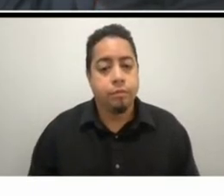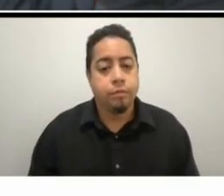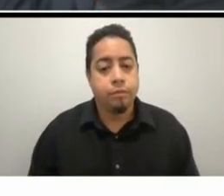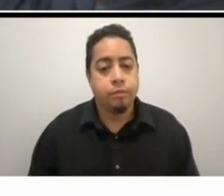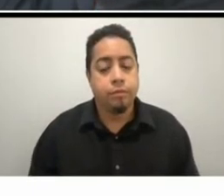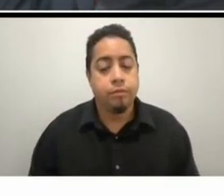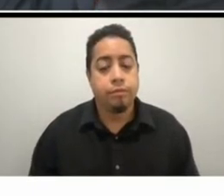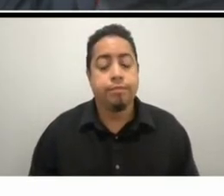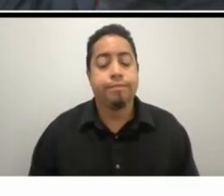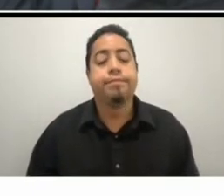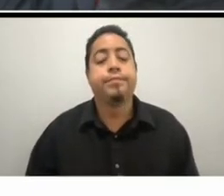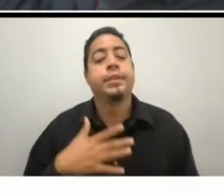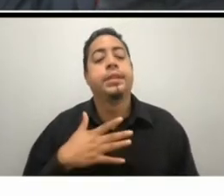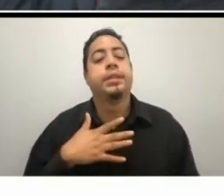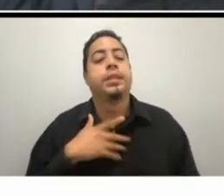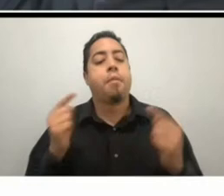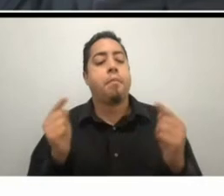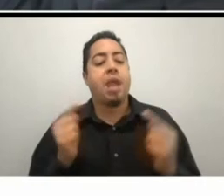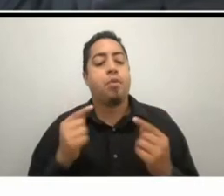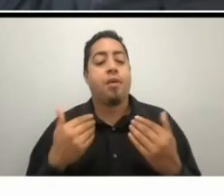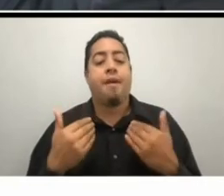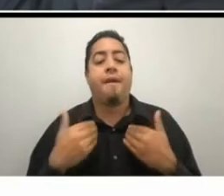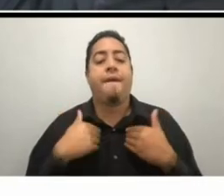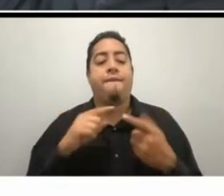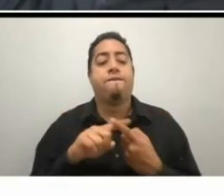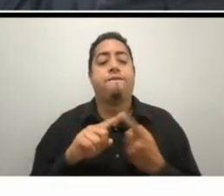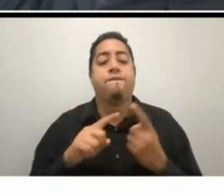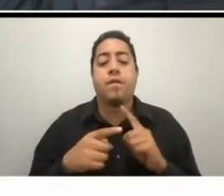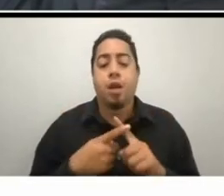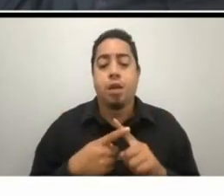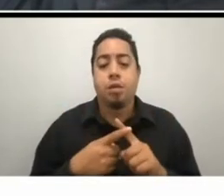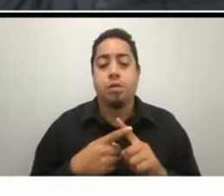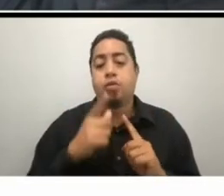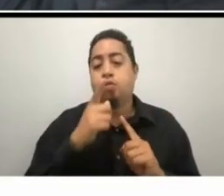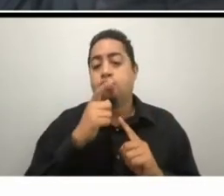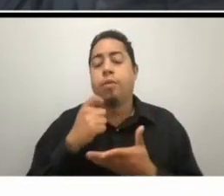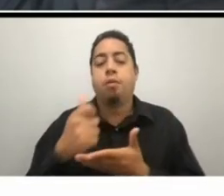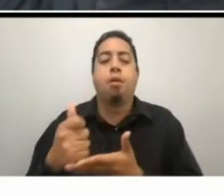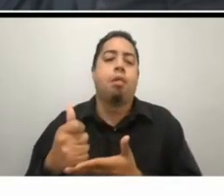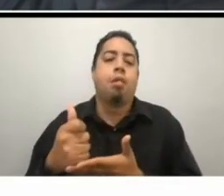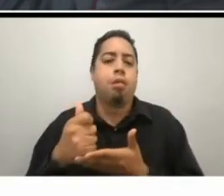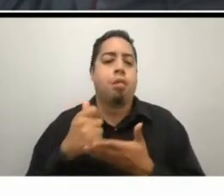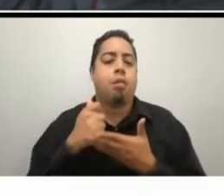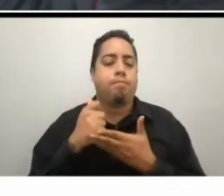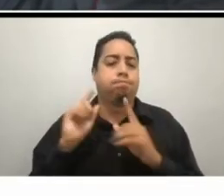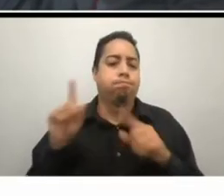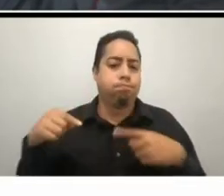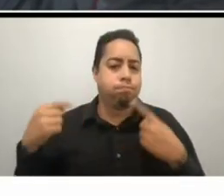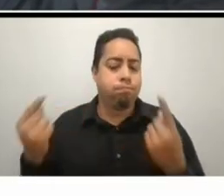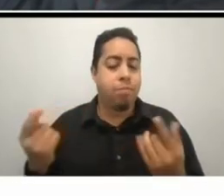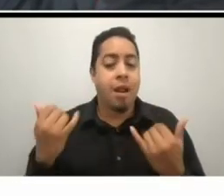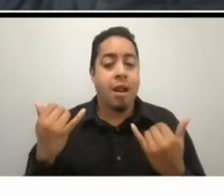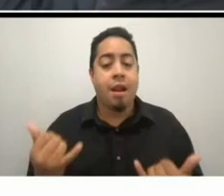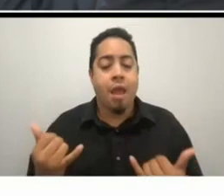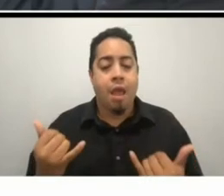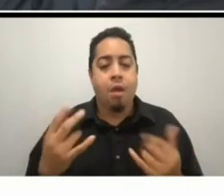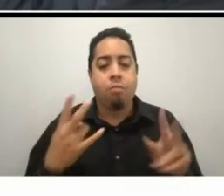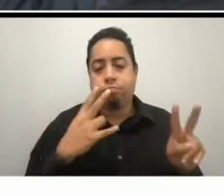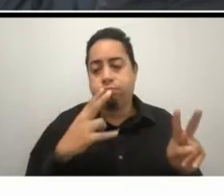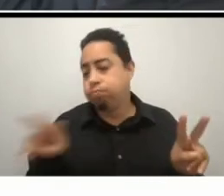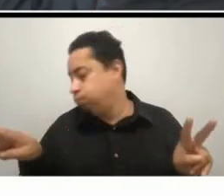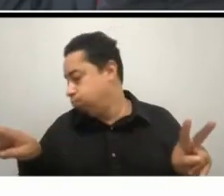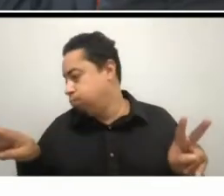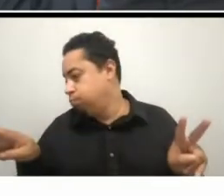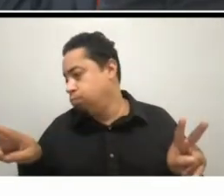It is painful to have friends who have been such a help to me turn on me with such rancor.